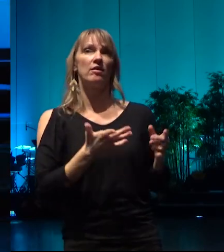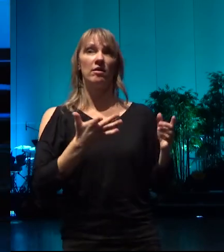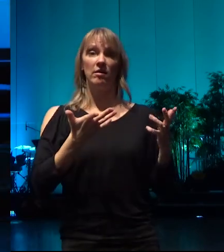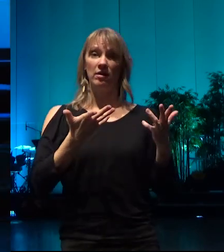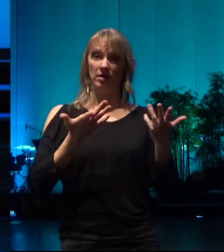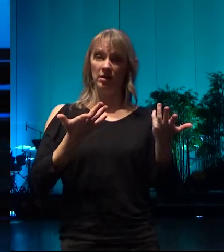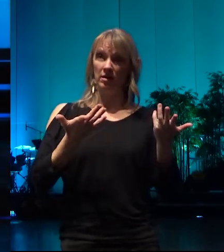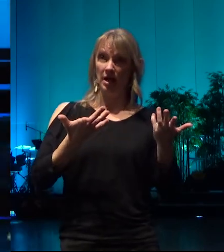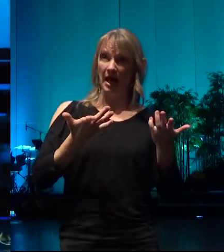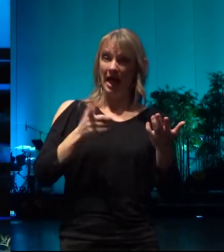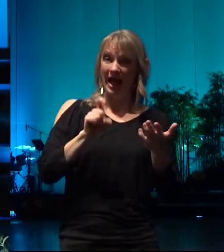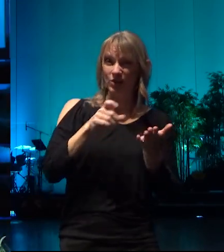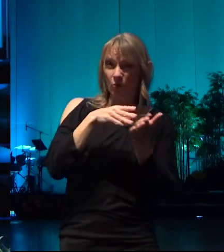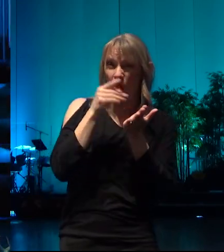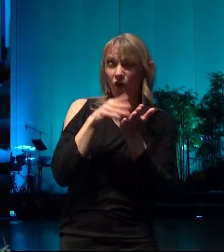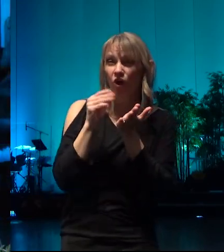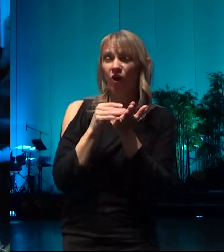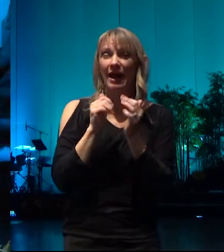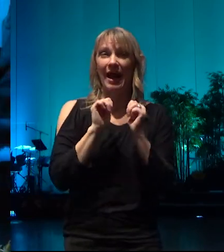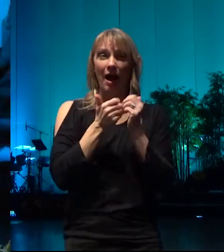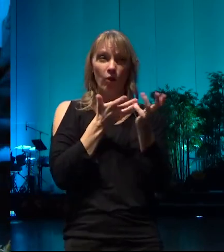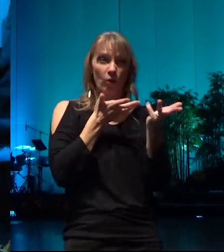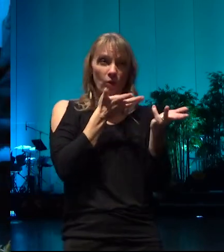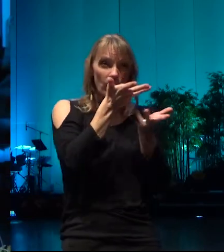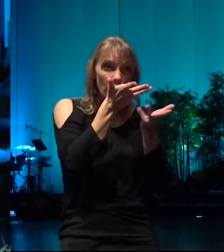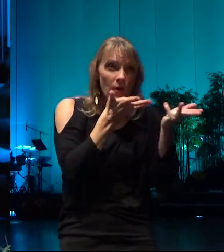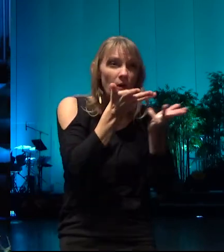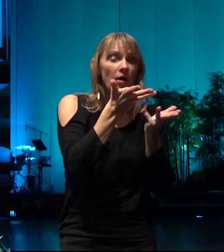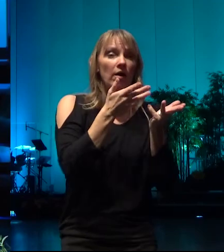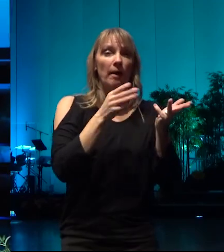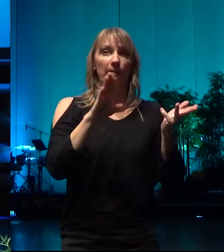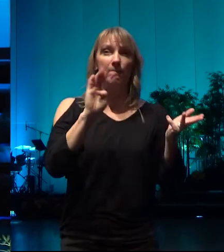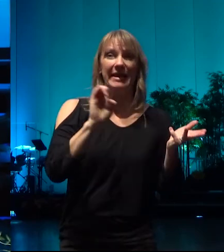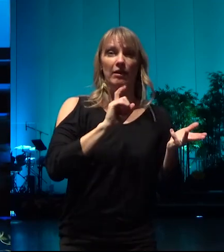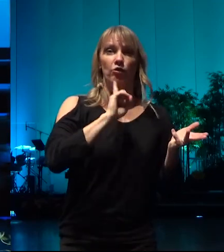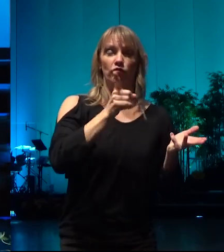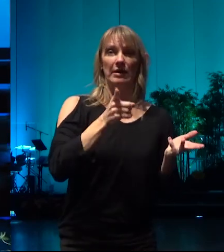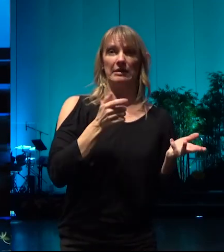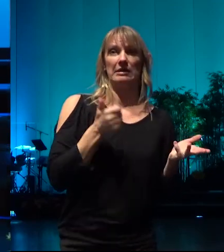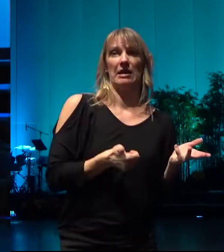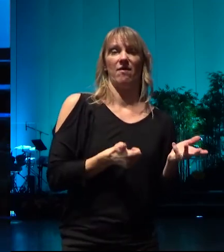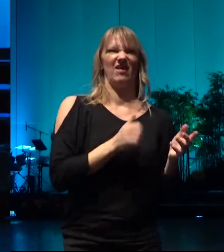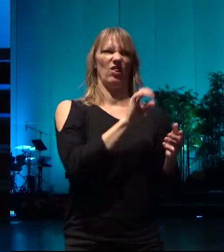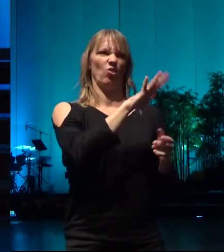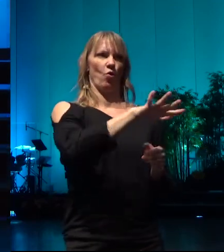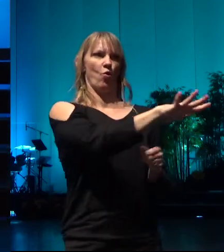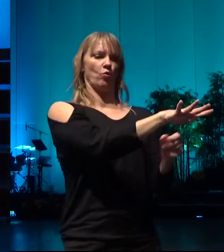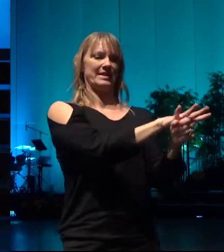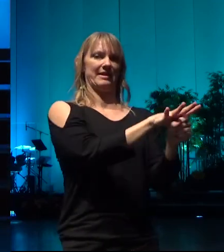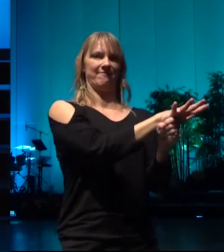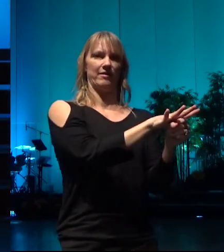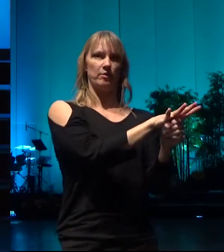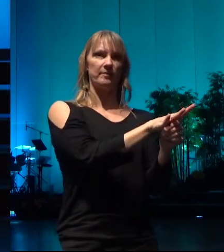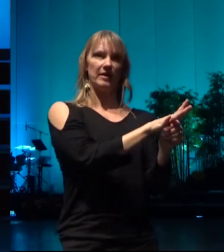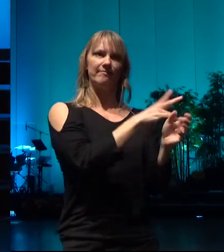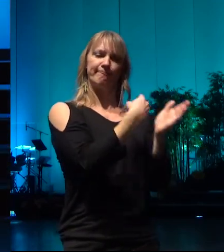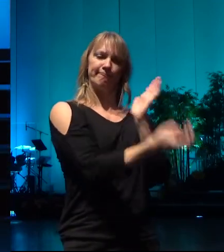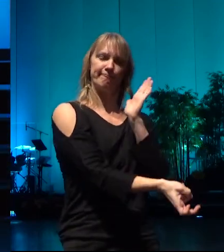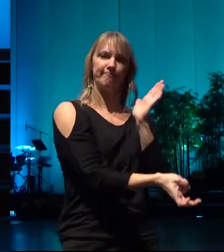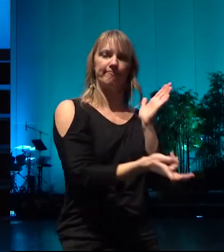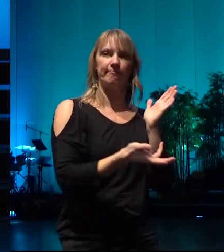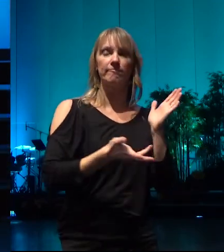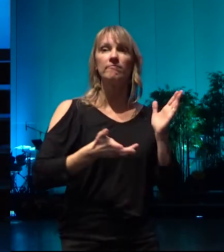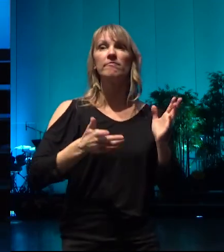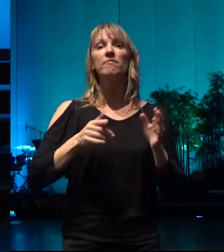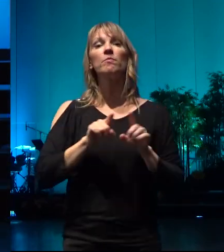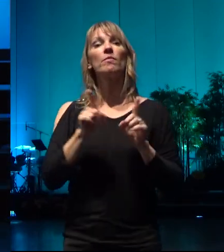And it took a little learning how to communicate and be my real self in those environments and step fully into